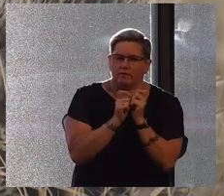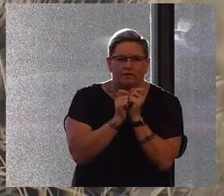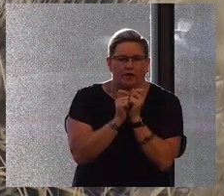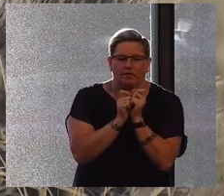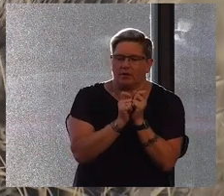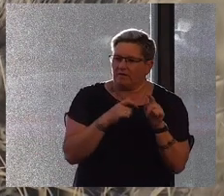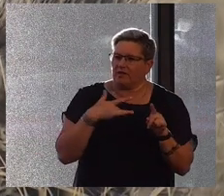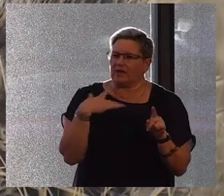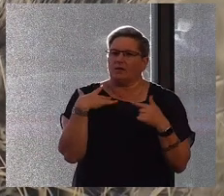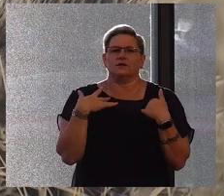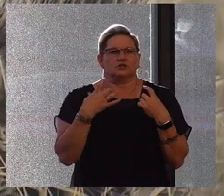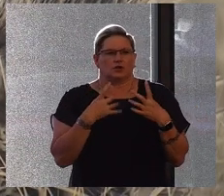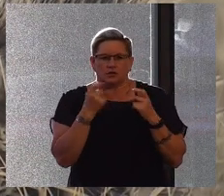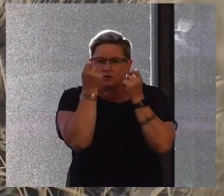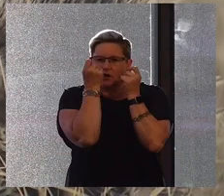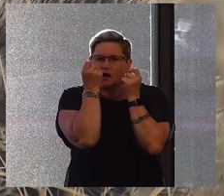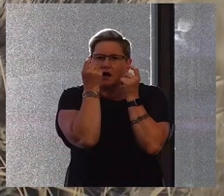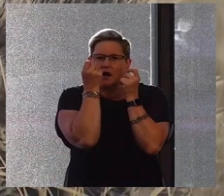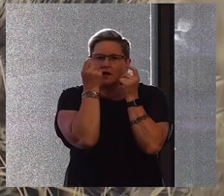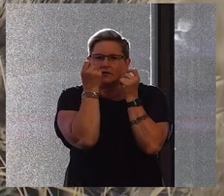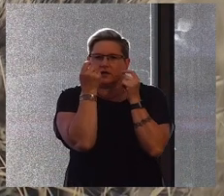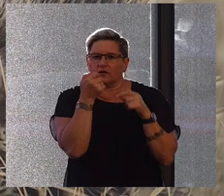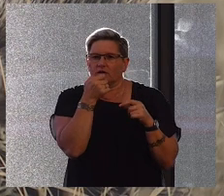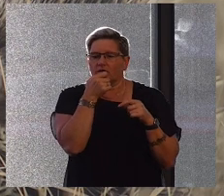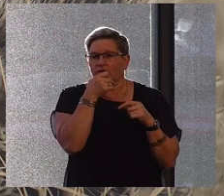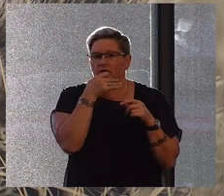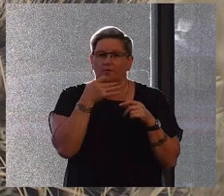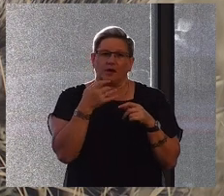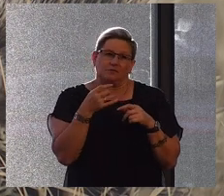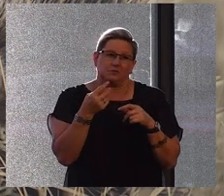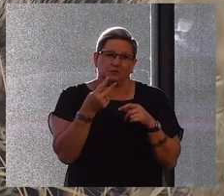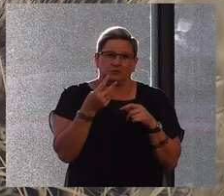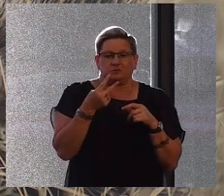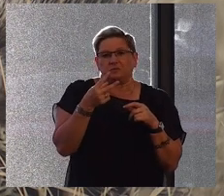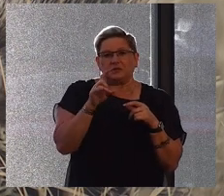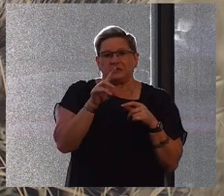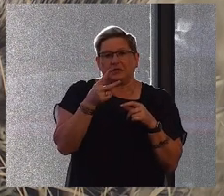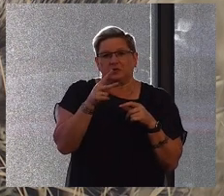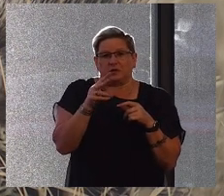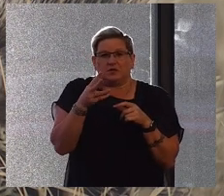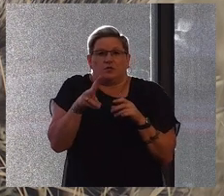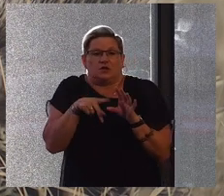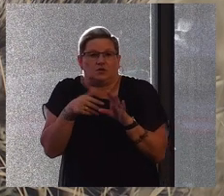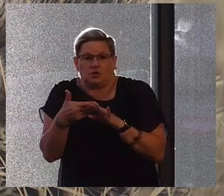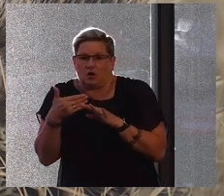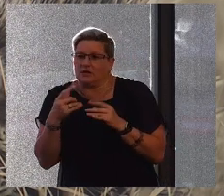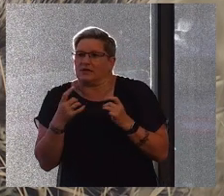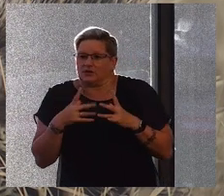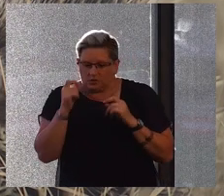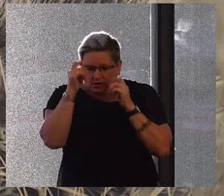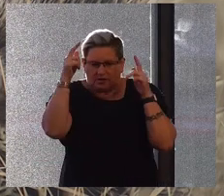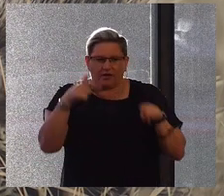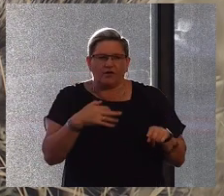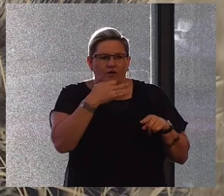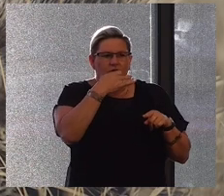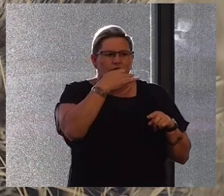gem and the gift we have over the last couple of decades. I'd like to acknowledge, now you said there were a few members of parliament,